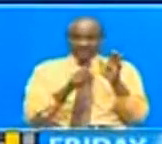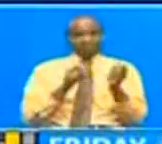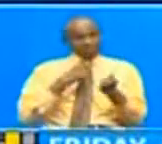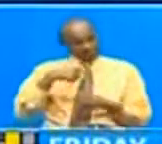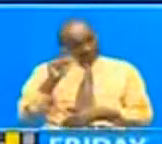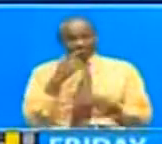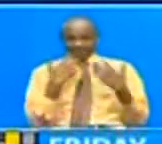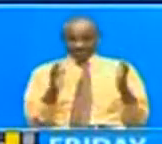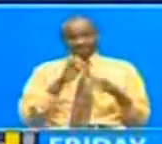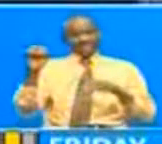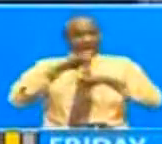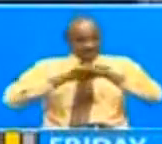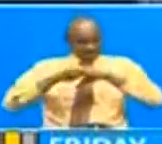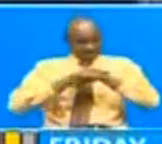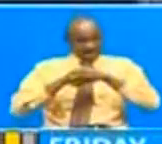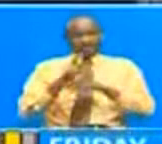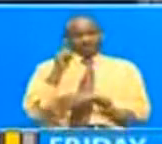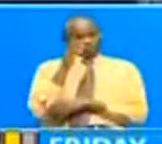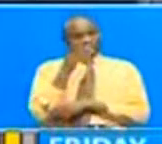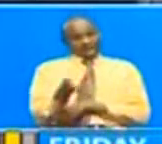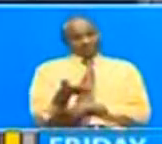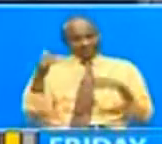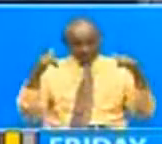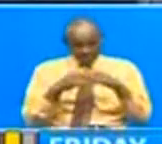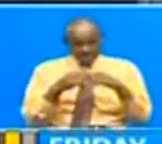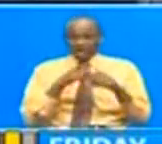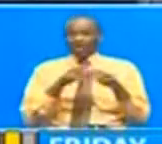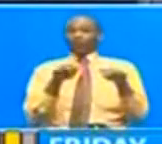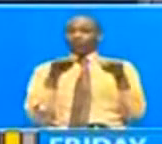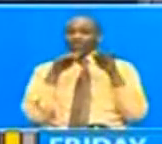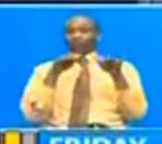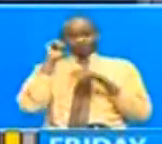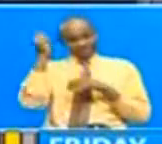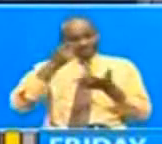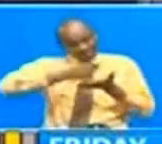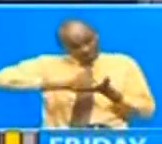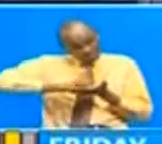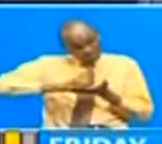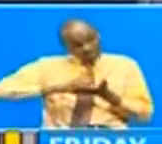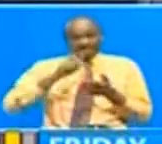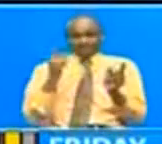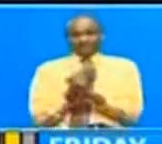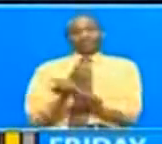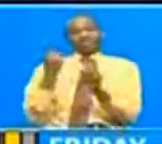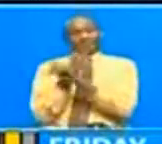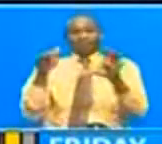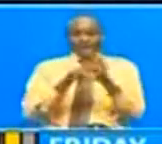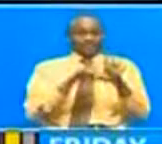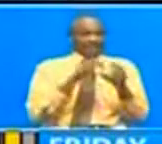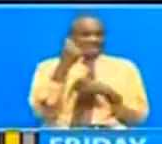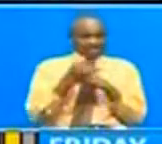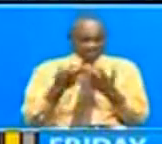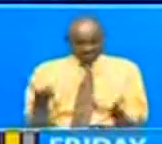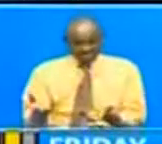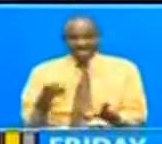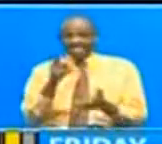passed by the East African Legislative Assembly and is awaiting presidential assent in the member countries. The bill has been